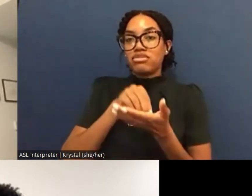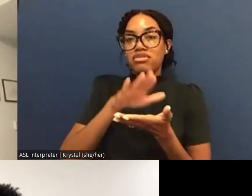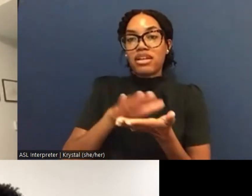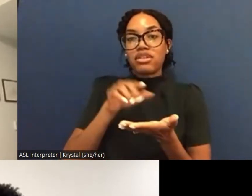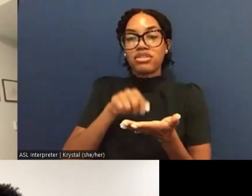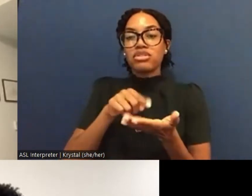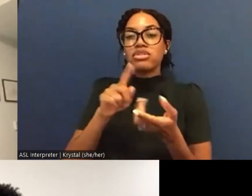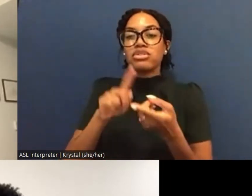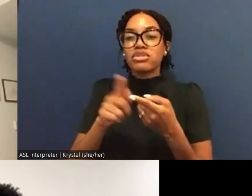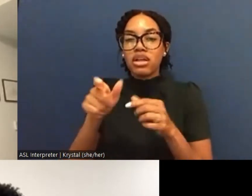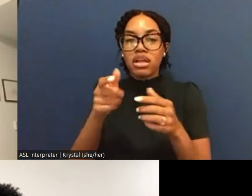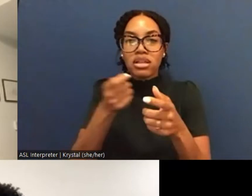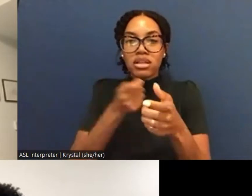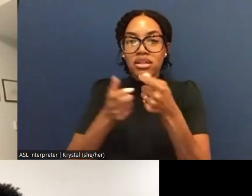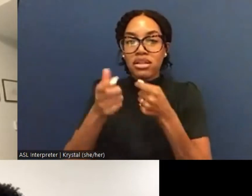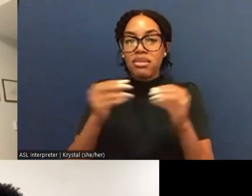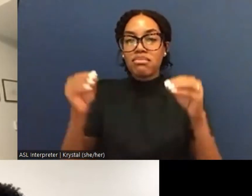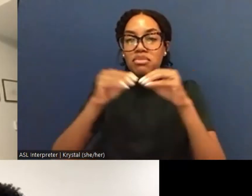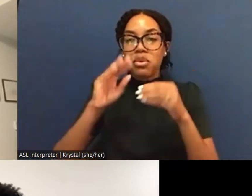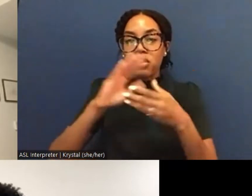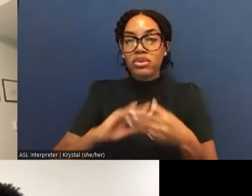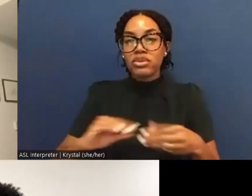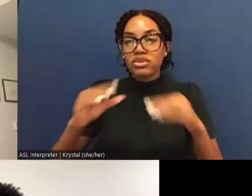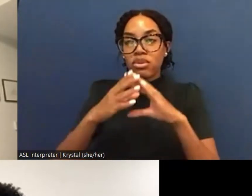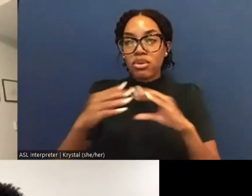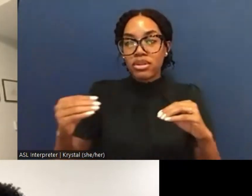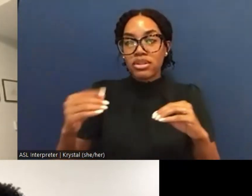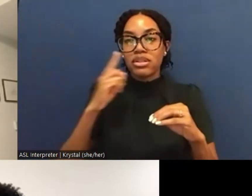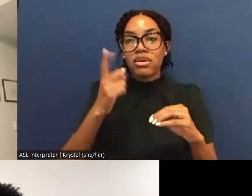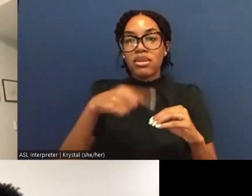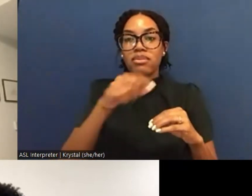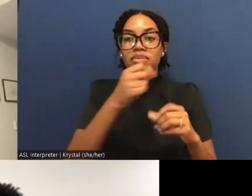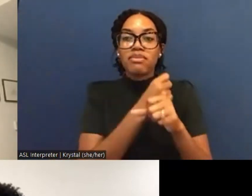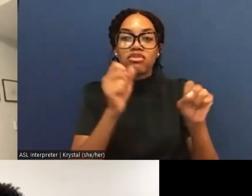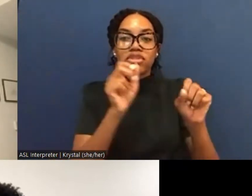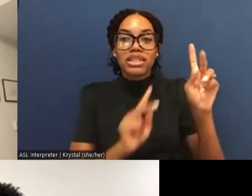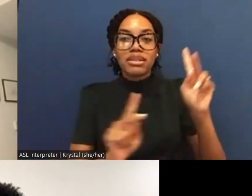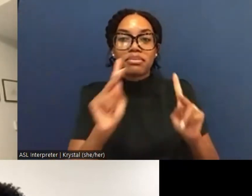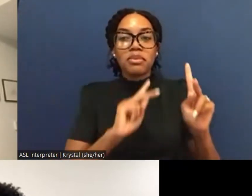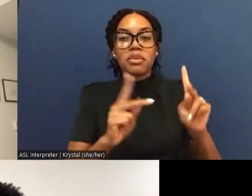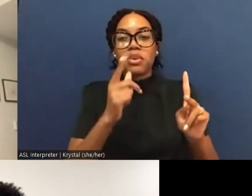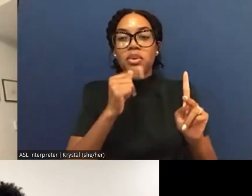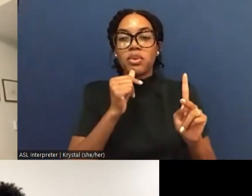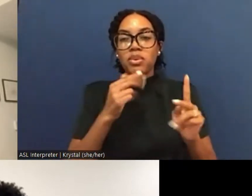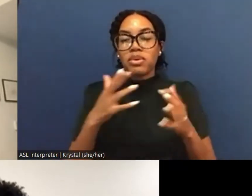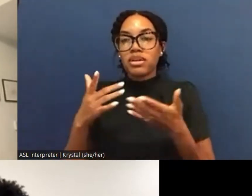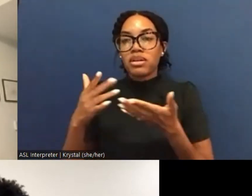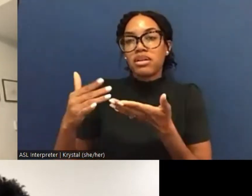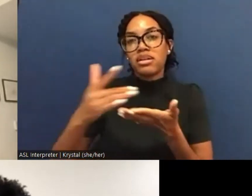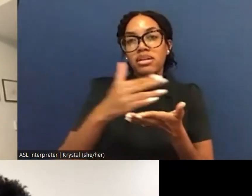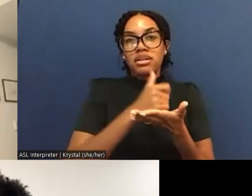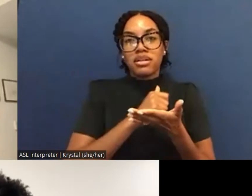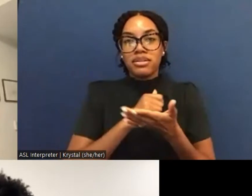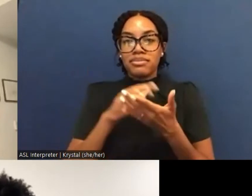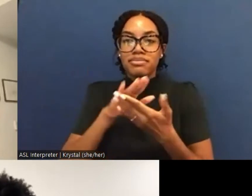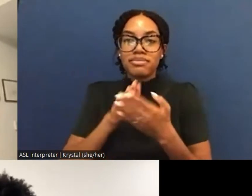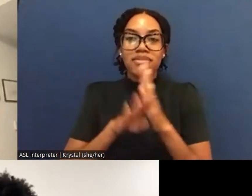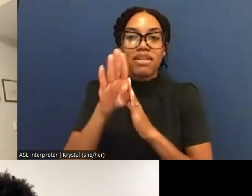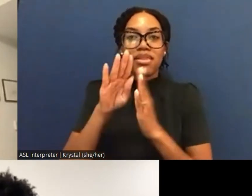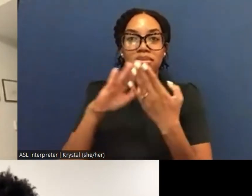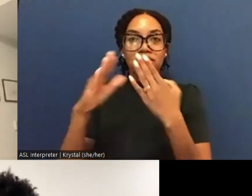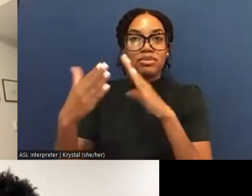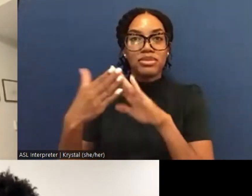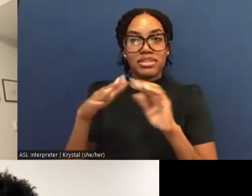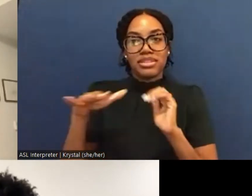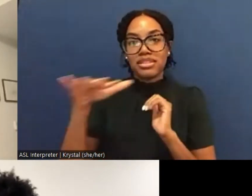people who cultivated community while grappling with settler colonialism in this period. Well, listening to the introductions,